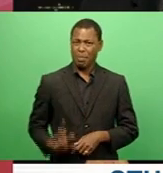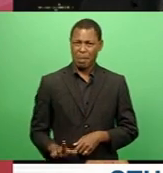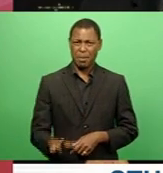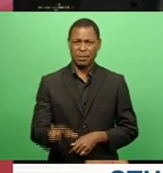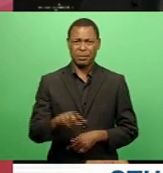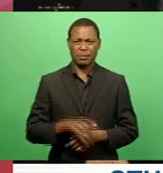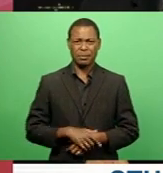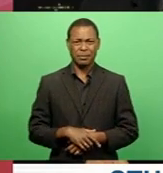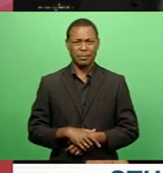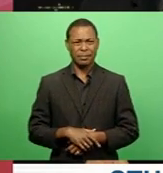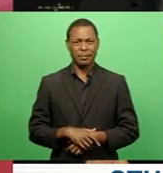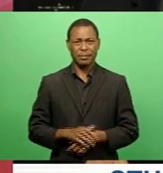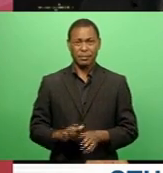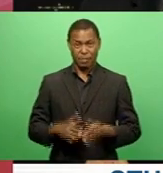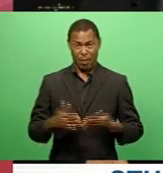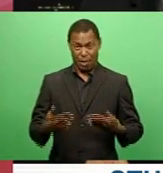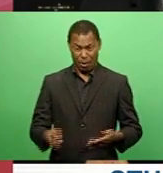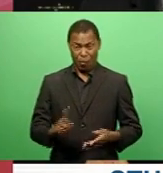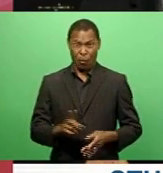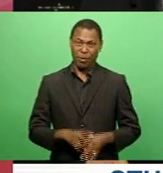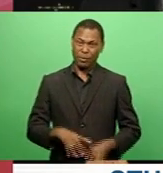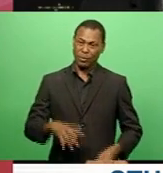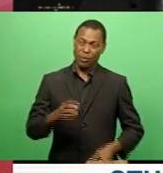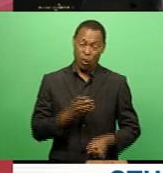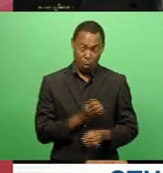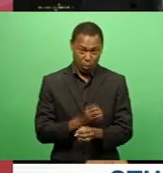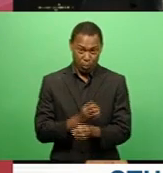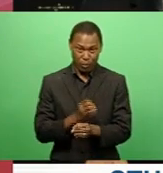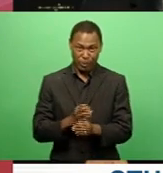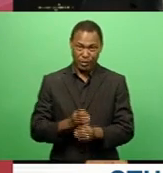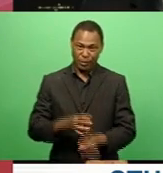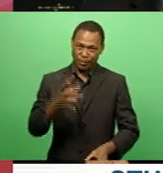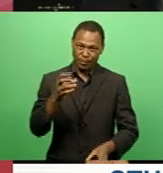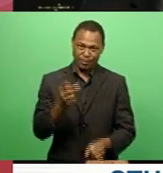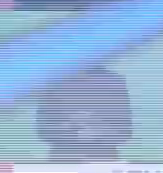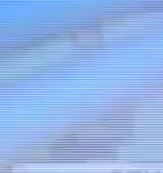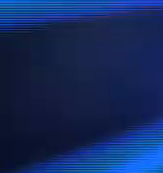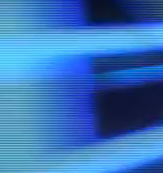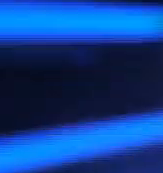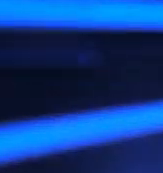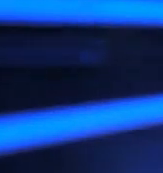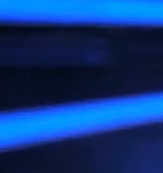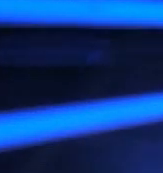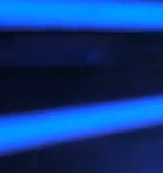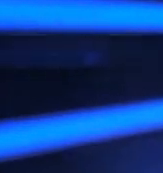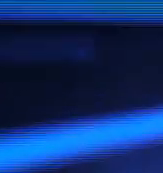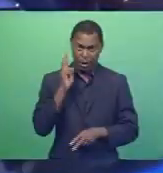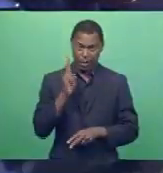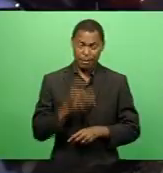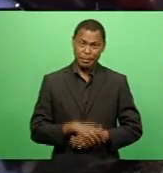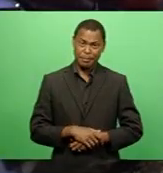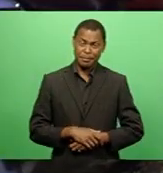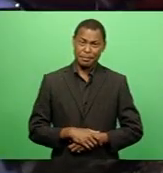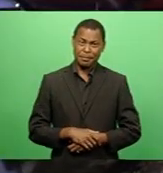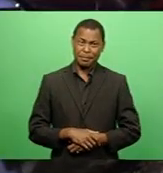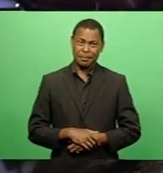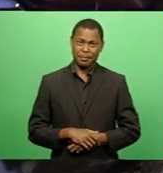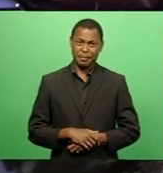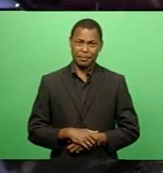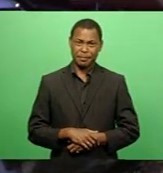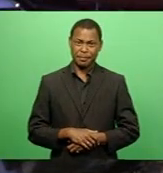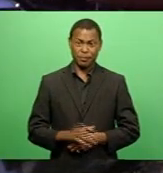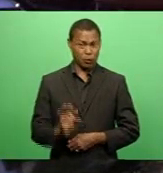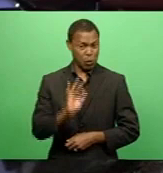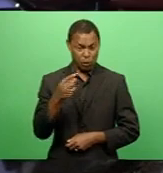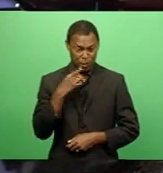Eleanor, now that DISMAC operations have ended, has Vanuatu returned to normalcy? Now, Edwin, I wouldn't say